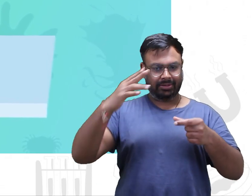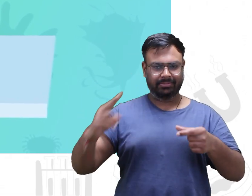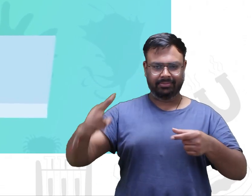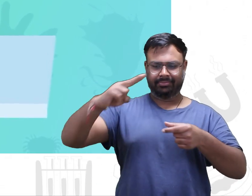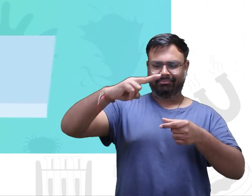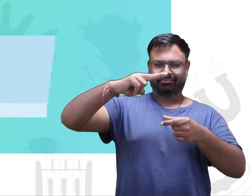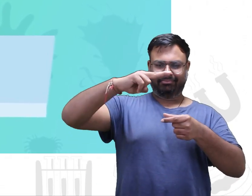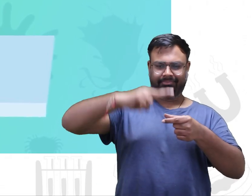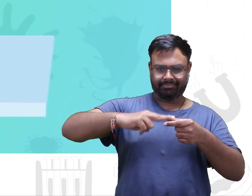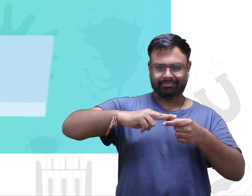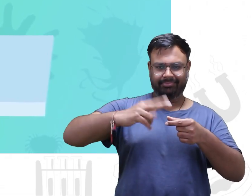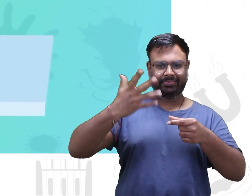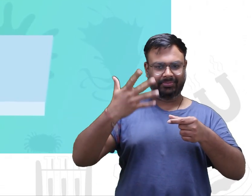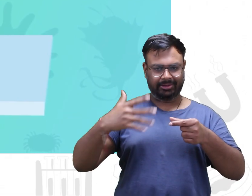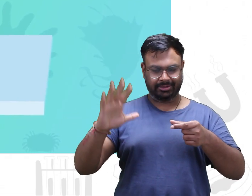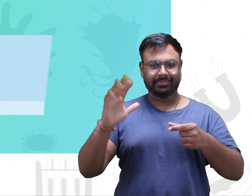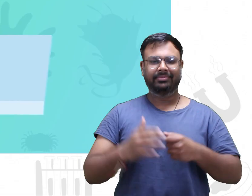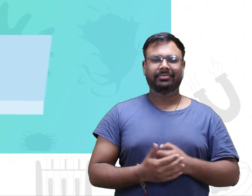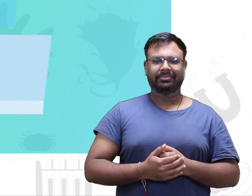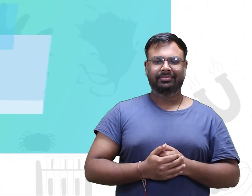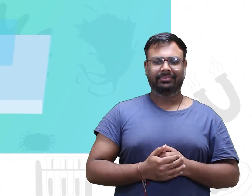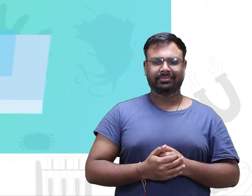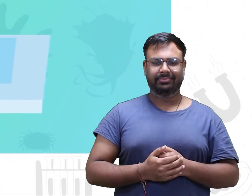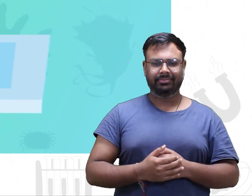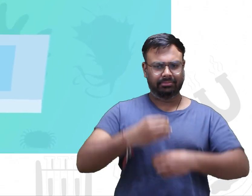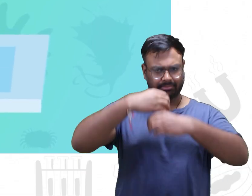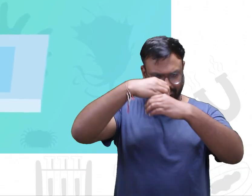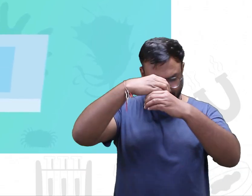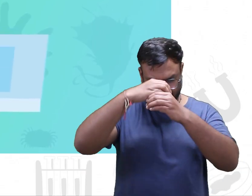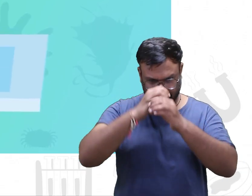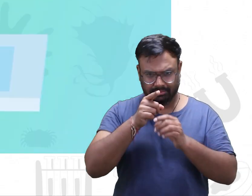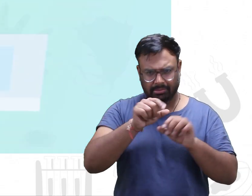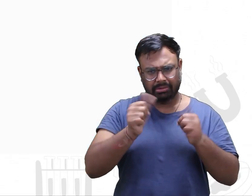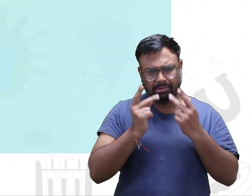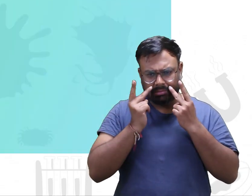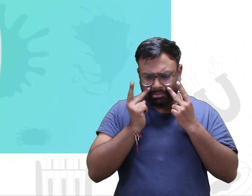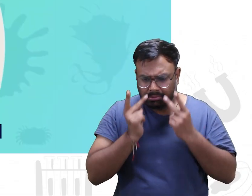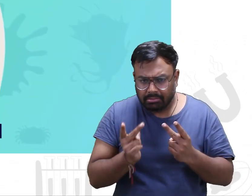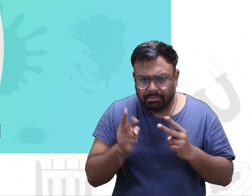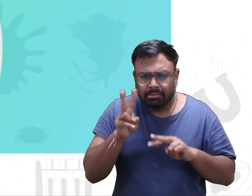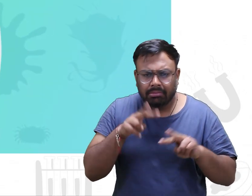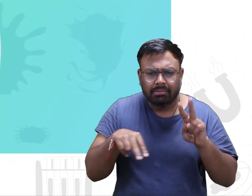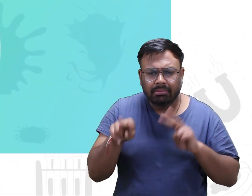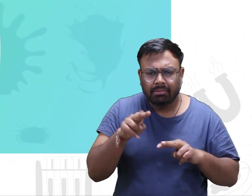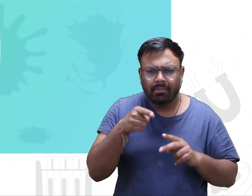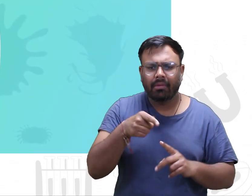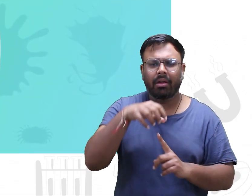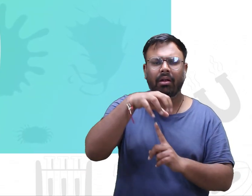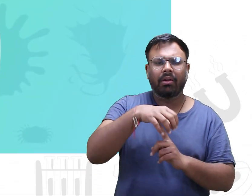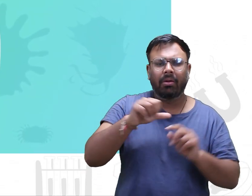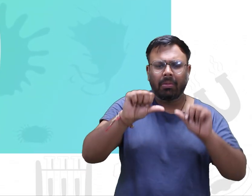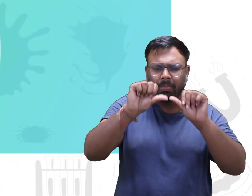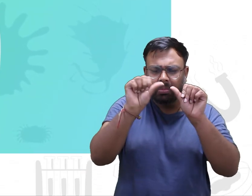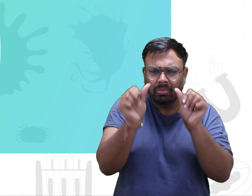of fungal or yeast growth on the slide and add lactophenol cotton blue and cover it with a cover slip. On microscopic observation, you